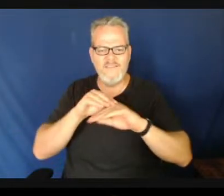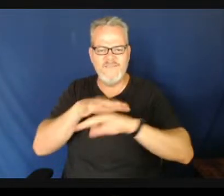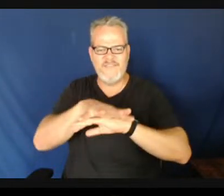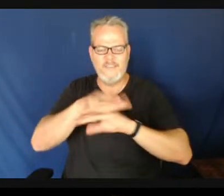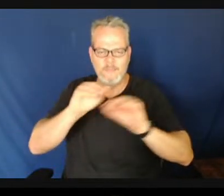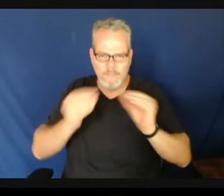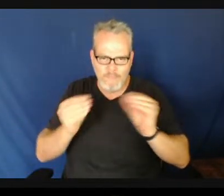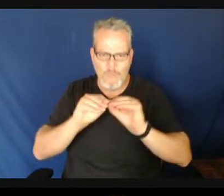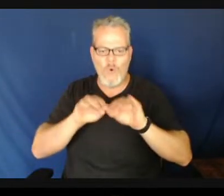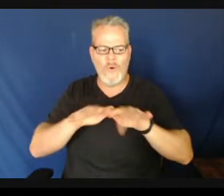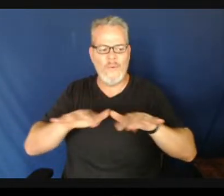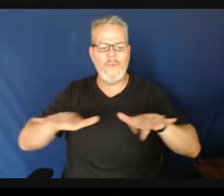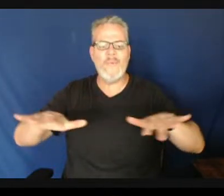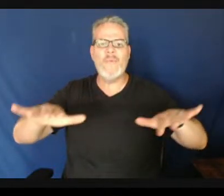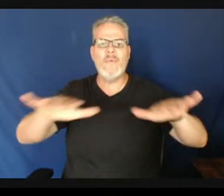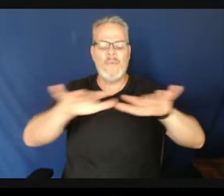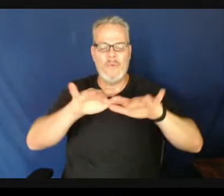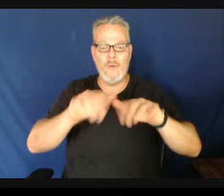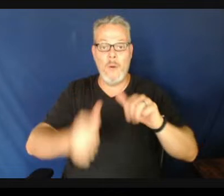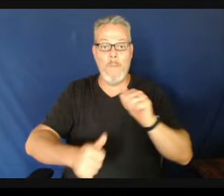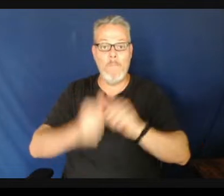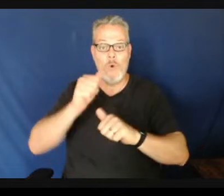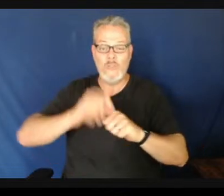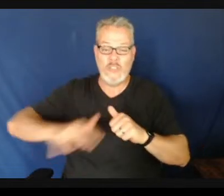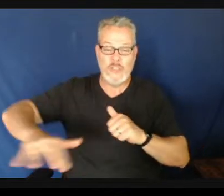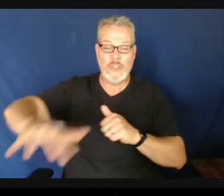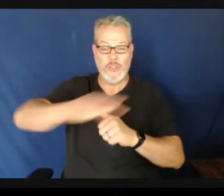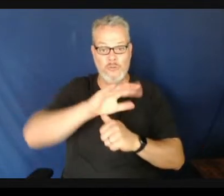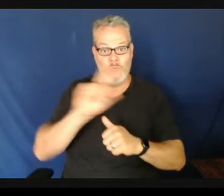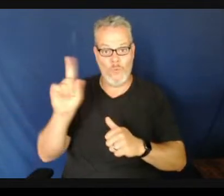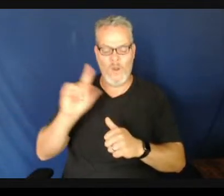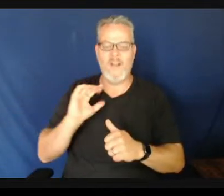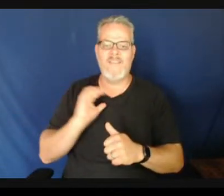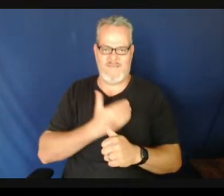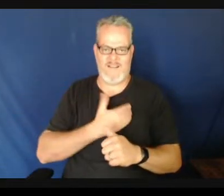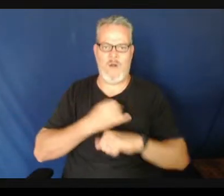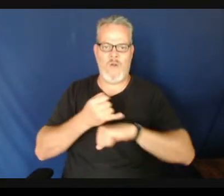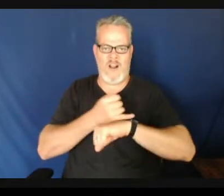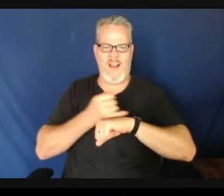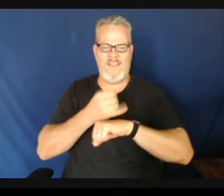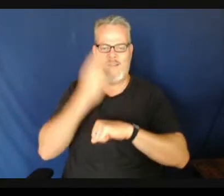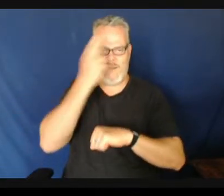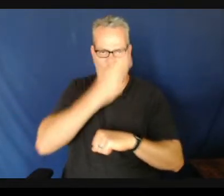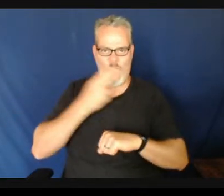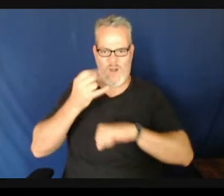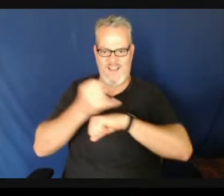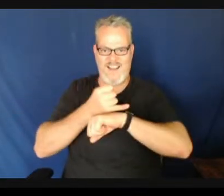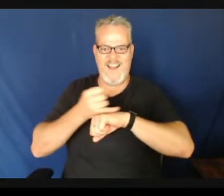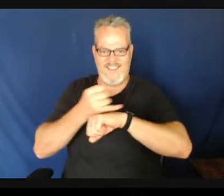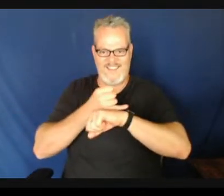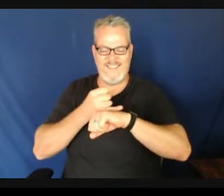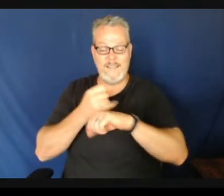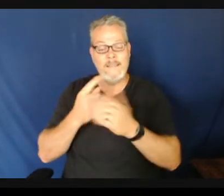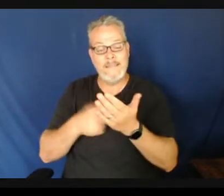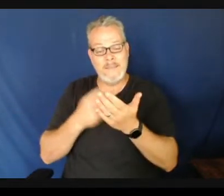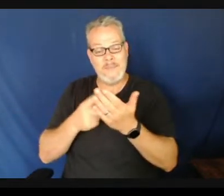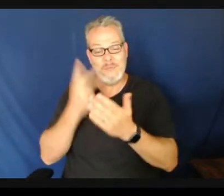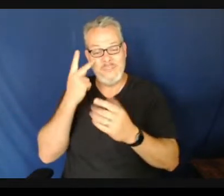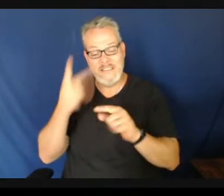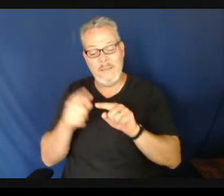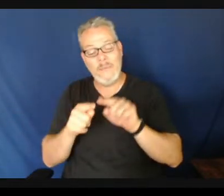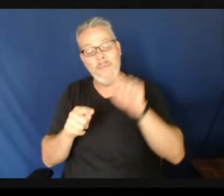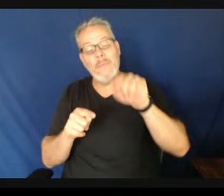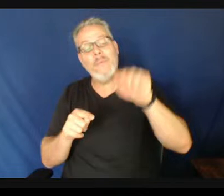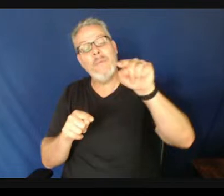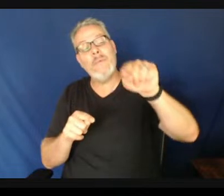And largely contained to Hawaii Island for now. We've seen some of the previous pulses when a lot of gas comes out, they can put a blast out that does affect other islands as